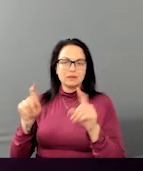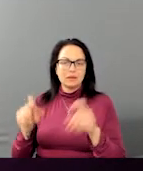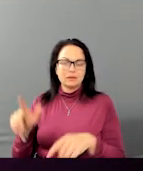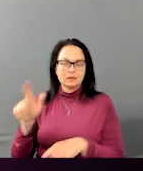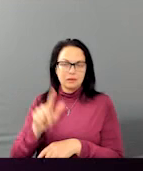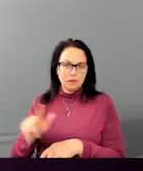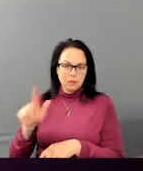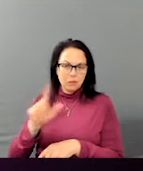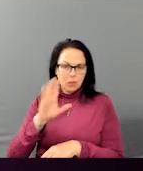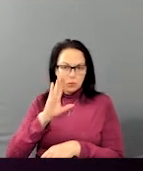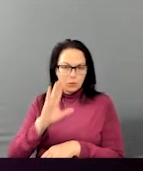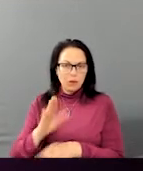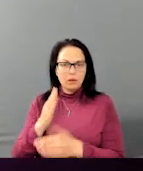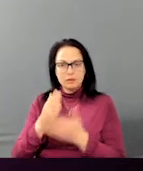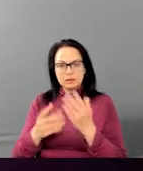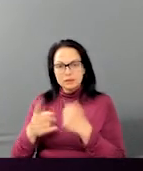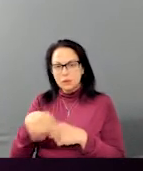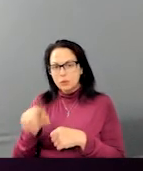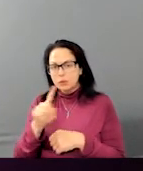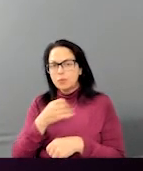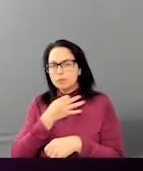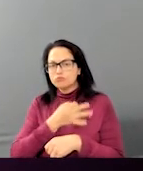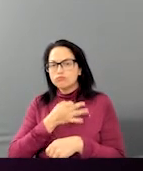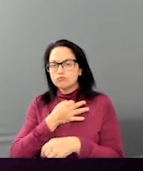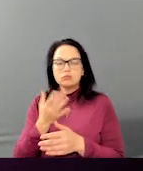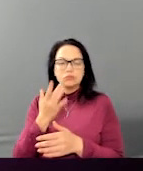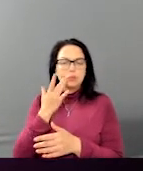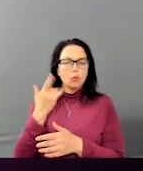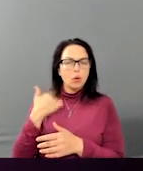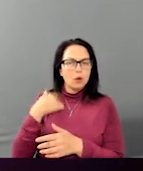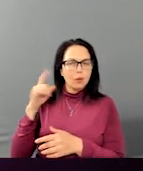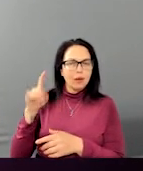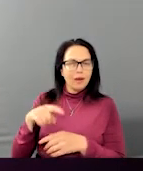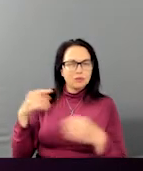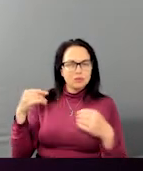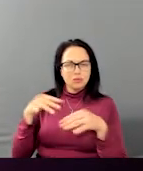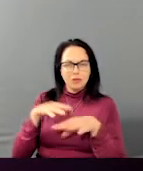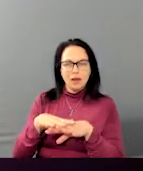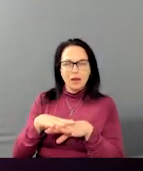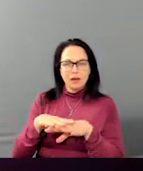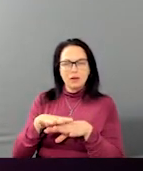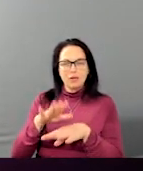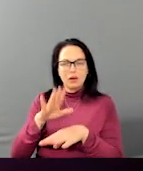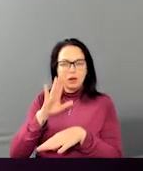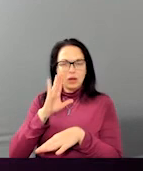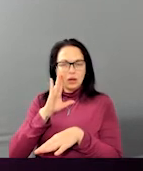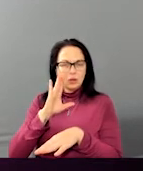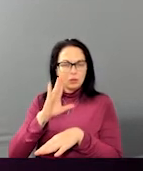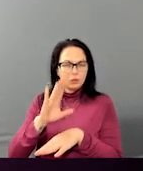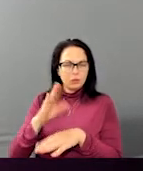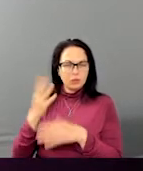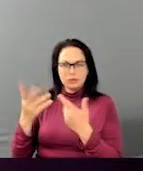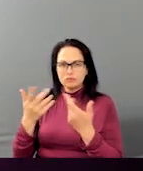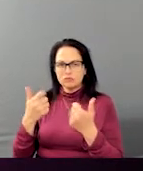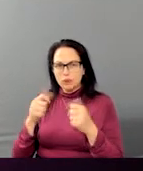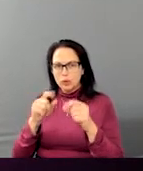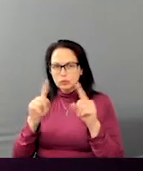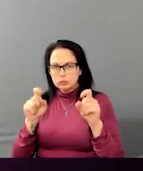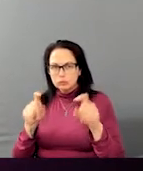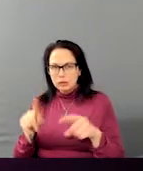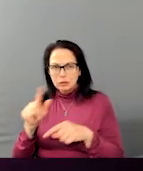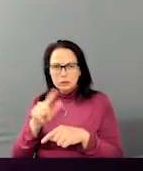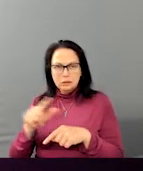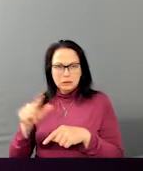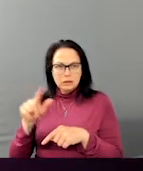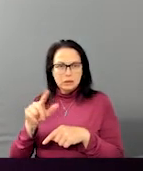library. And some of you may be wondering, well, why do I have to migrate, right? Is he going to try to pitch me on React testing library? Well,